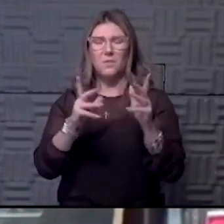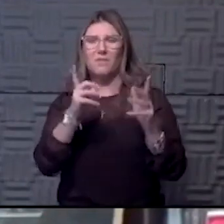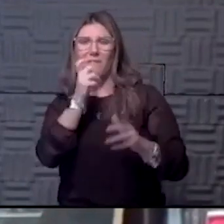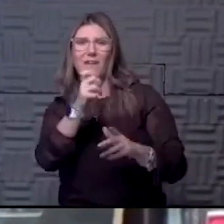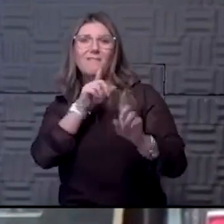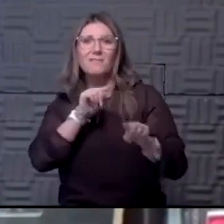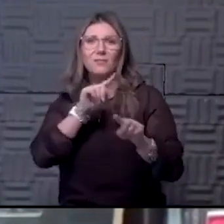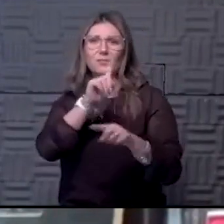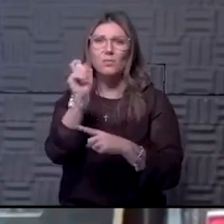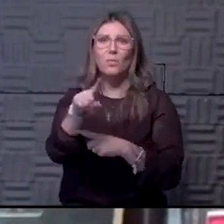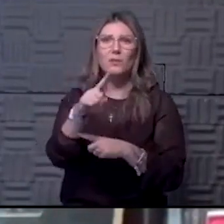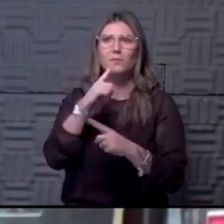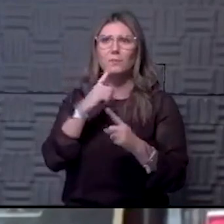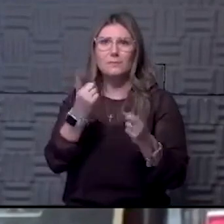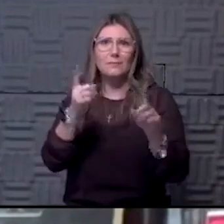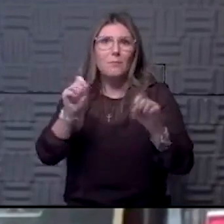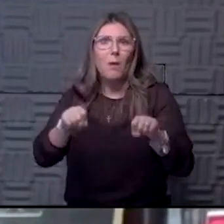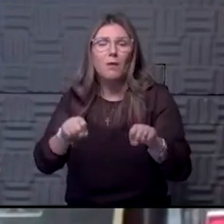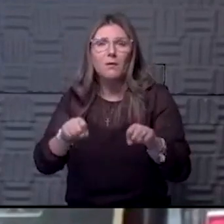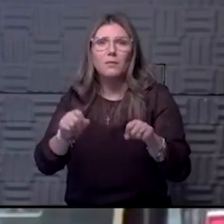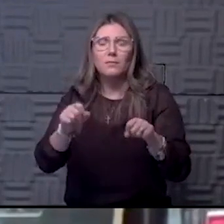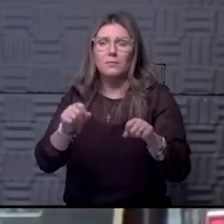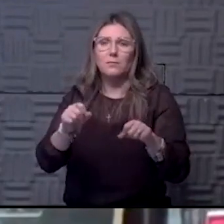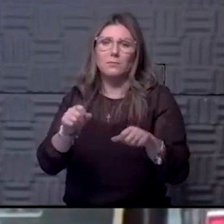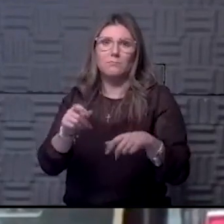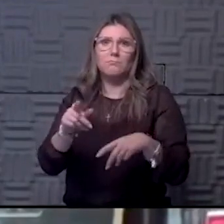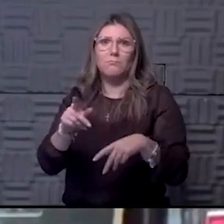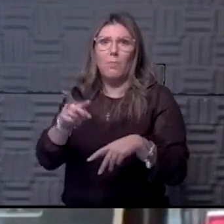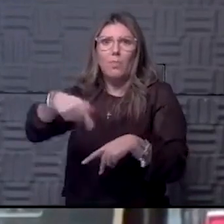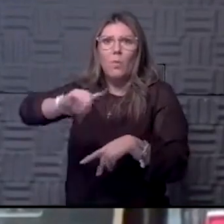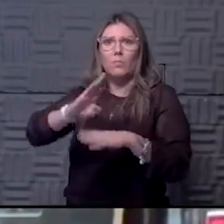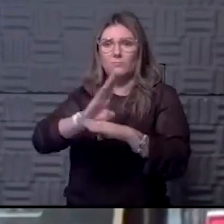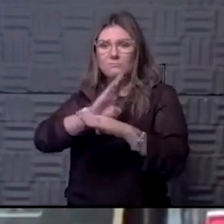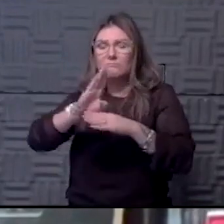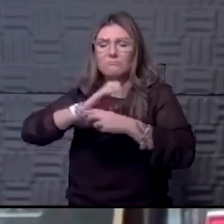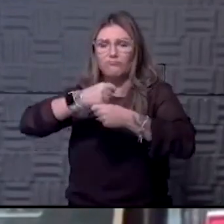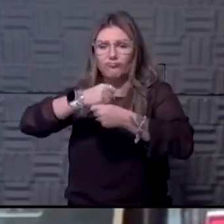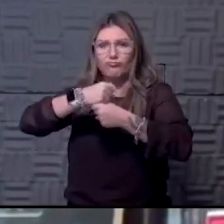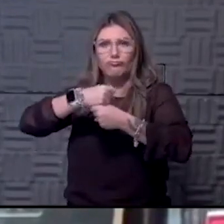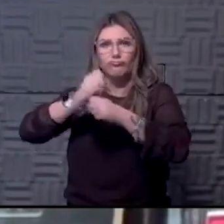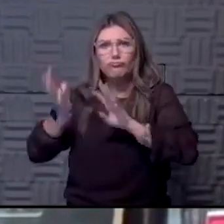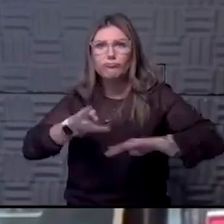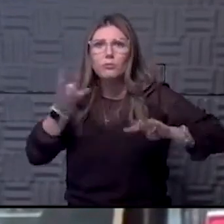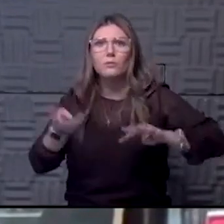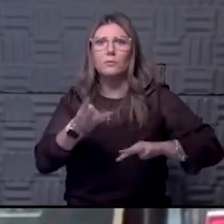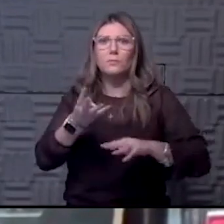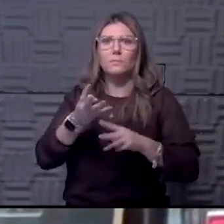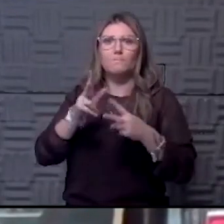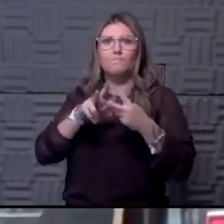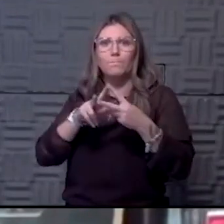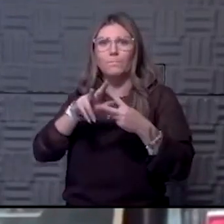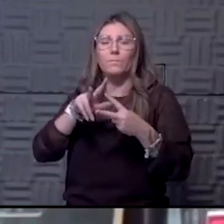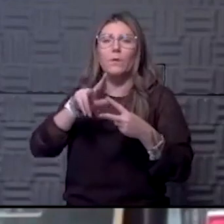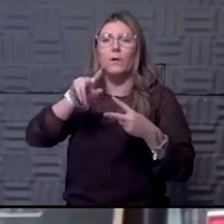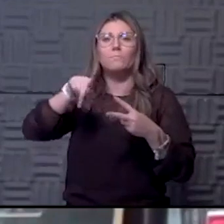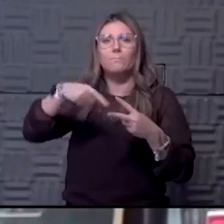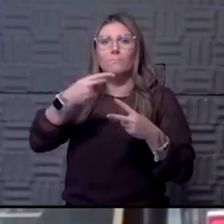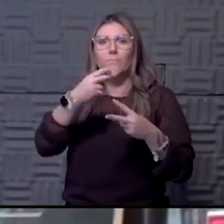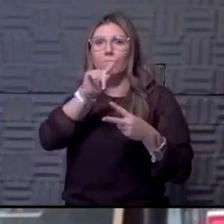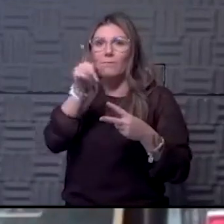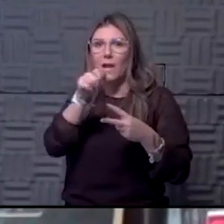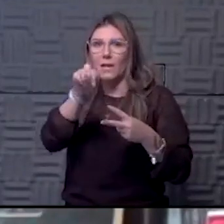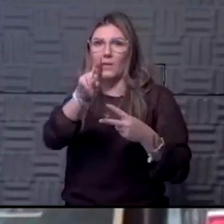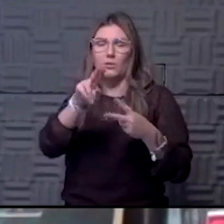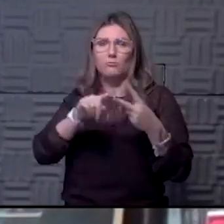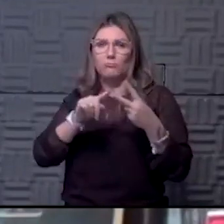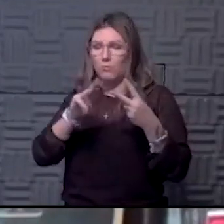capacity of those who manufacture Pfizer and Moderna to manufacture more? And